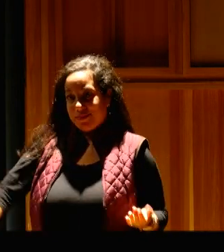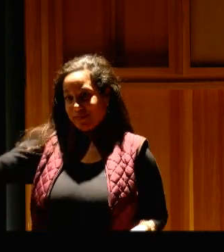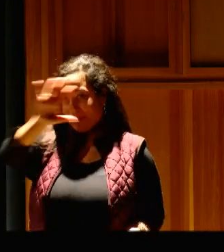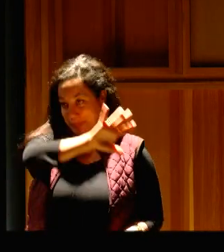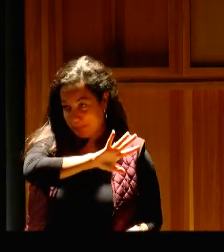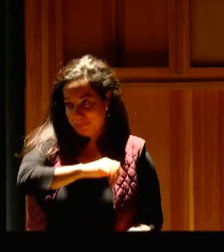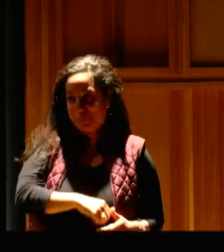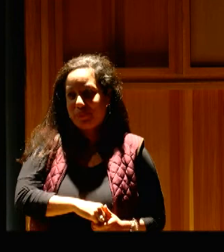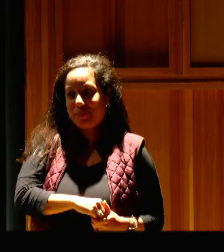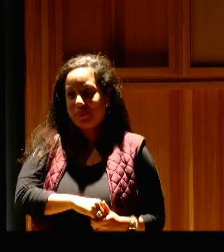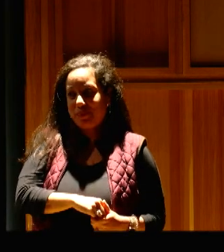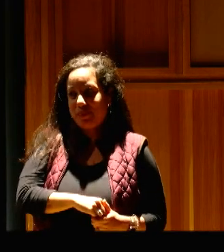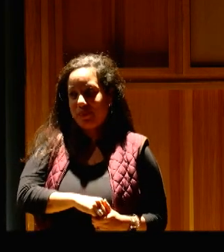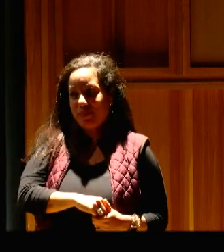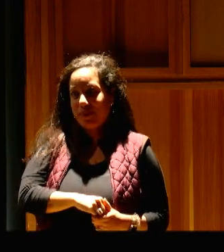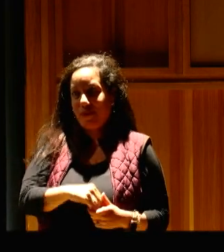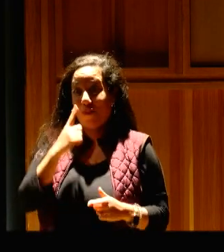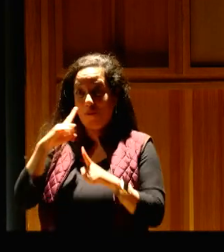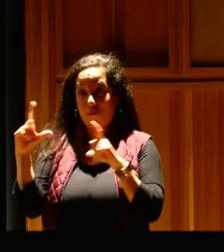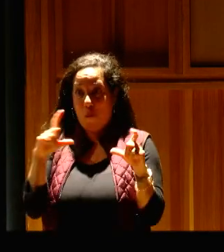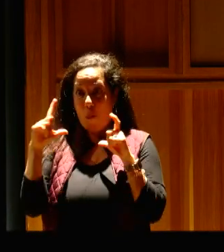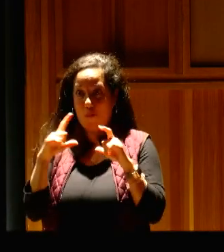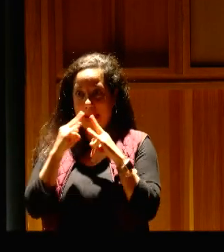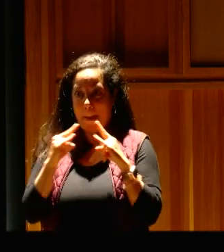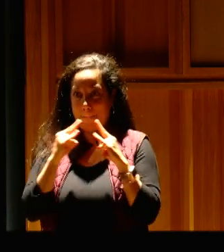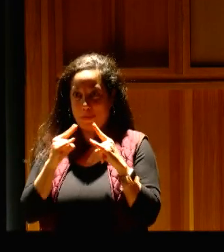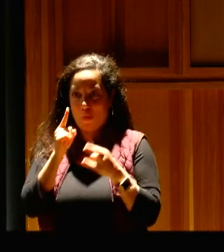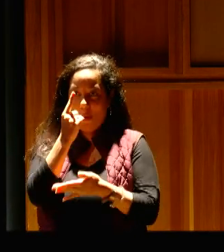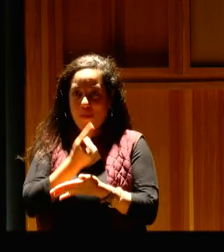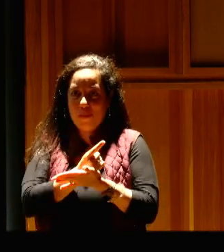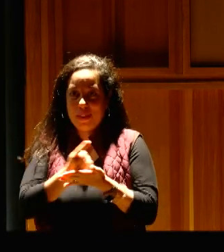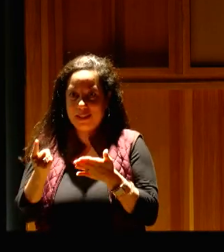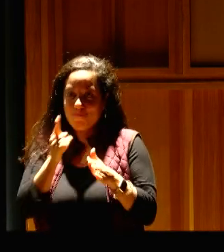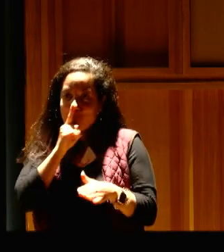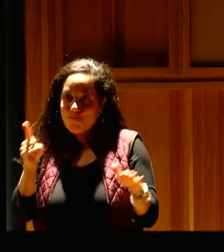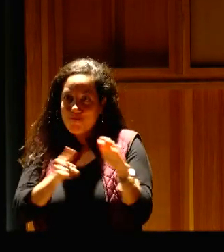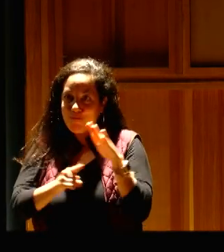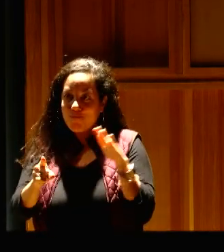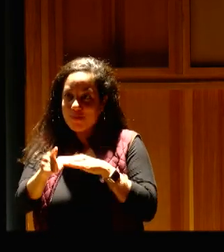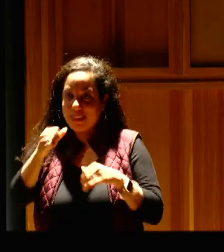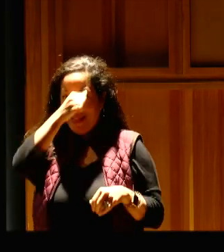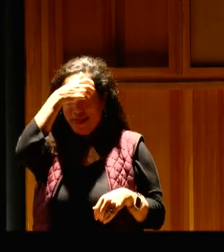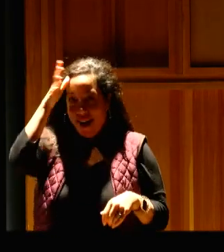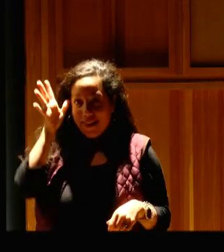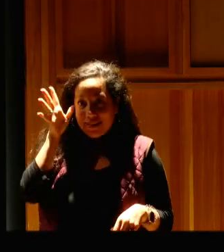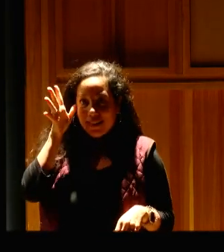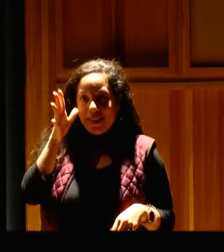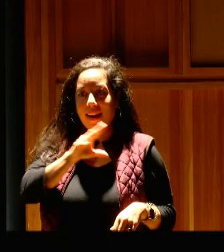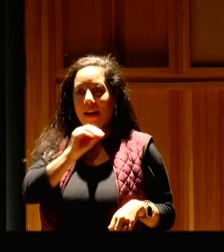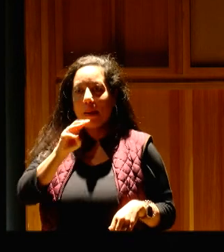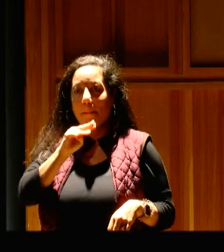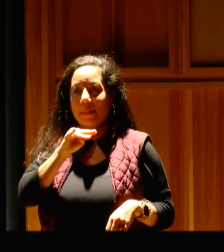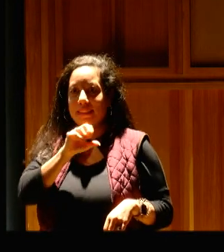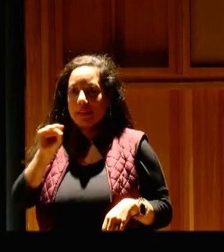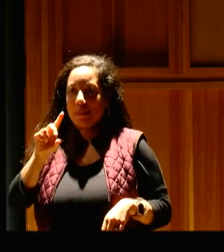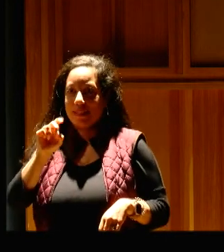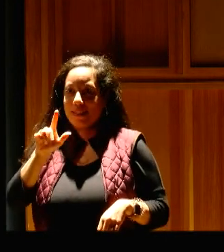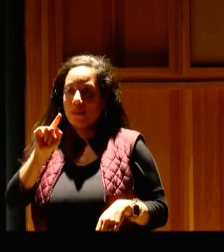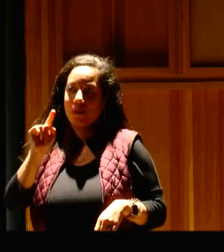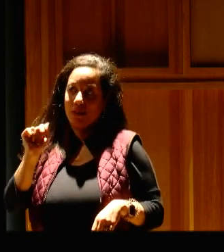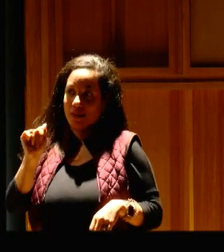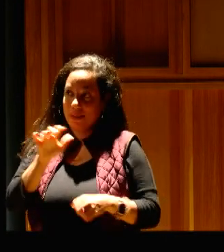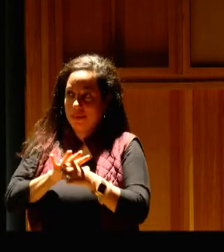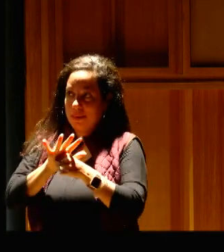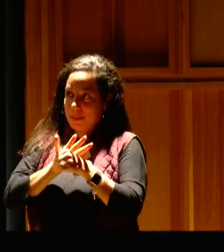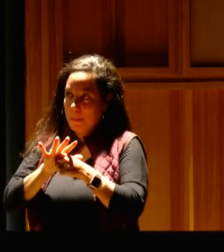country on photo camps, week-long excursions in Alaska and the Mississippi Delta, where